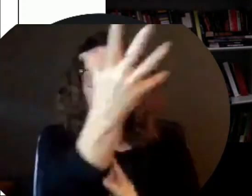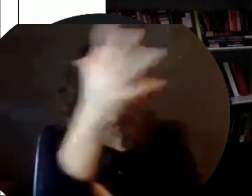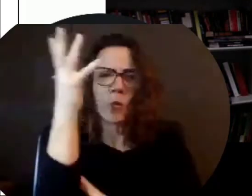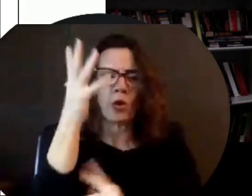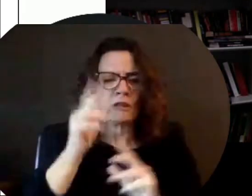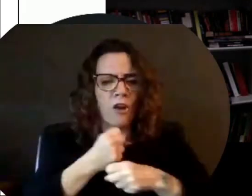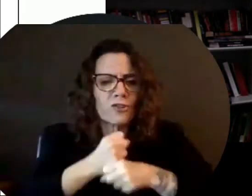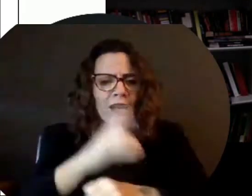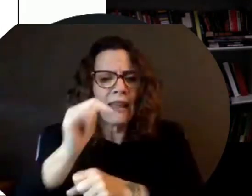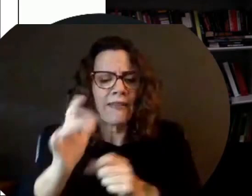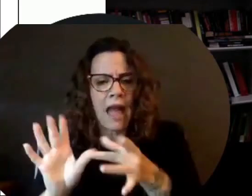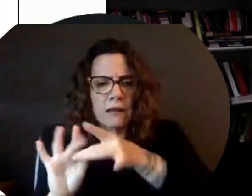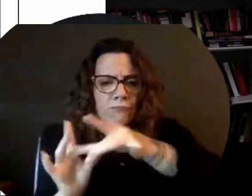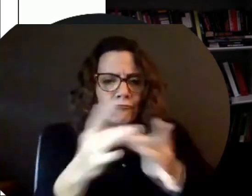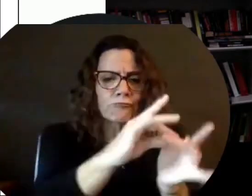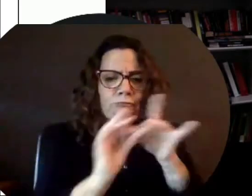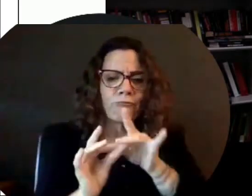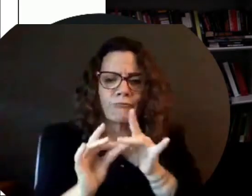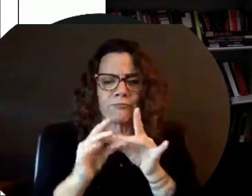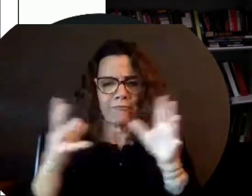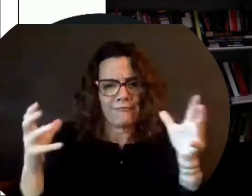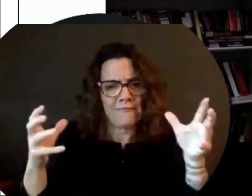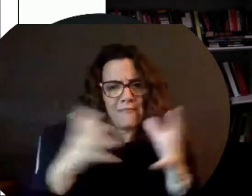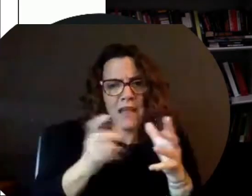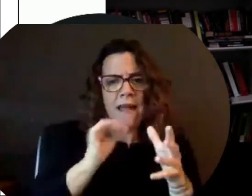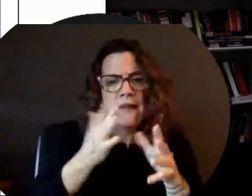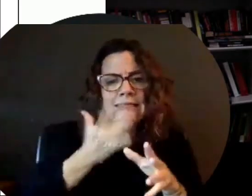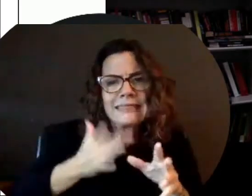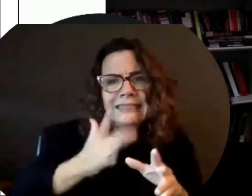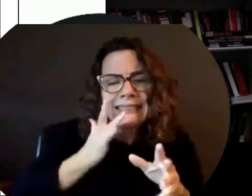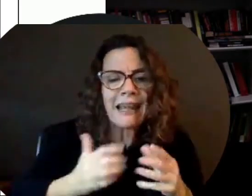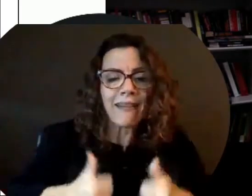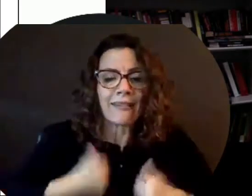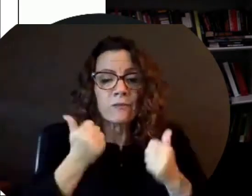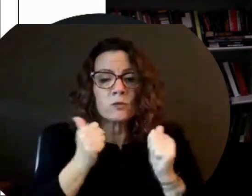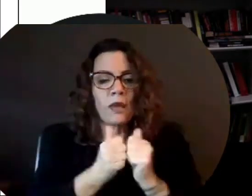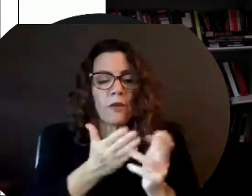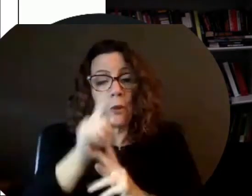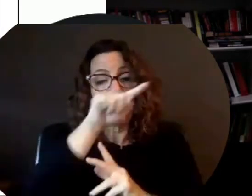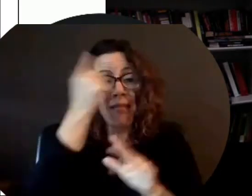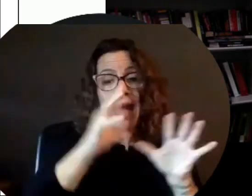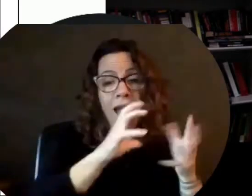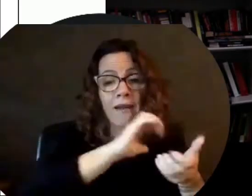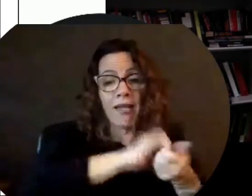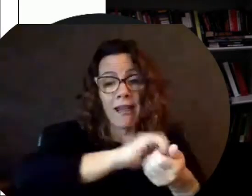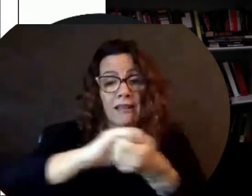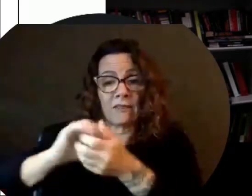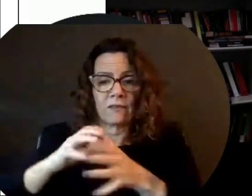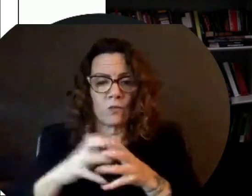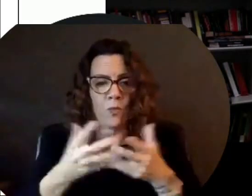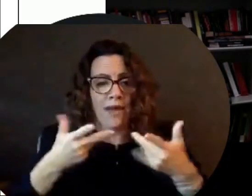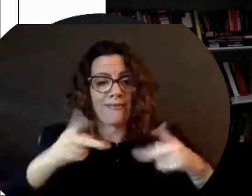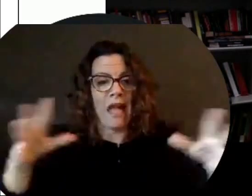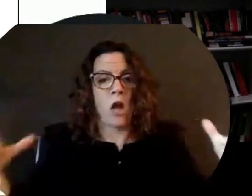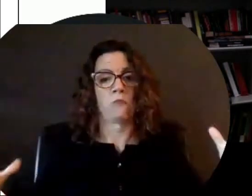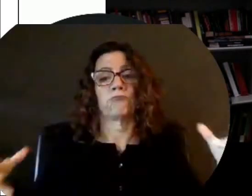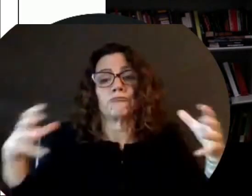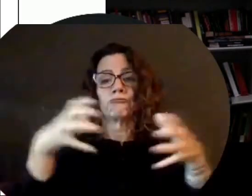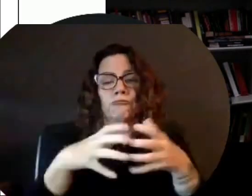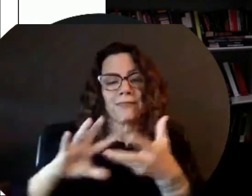slavery and to end it, right, during the Civil War. And I think also I wanted to say that ecocide and herbicide